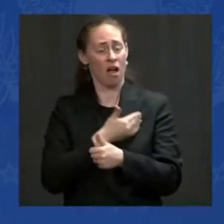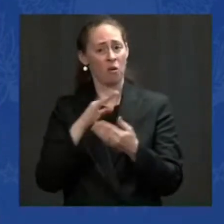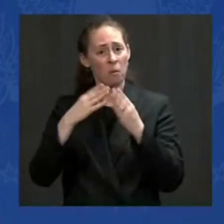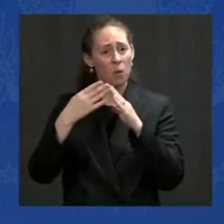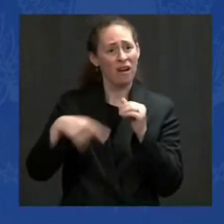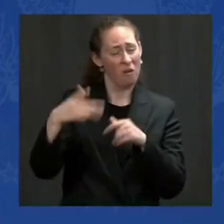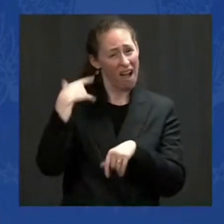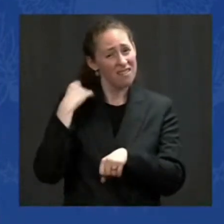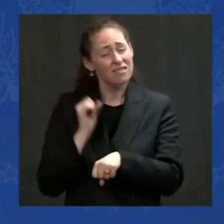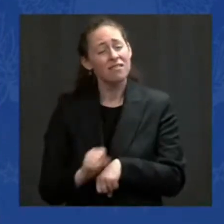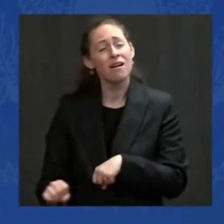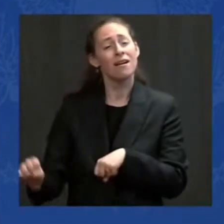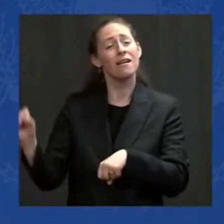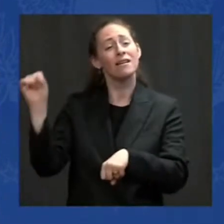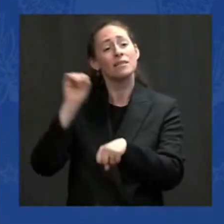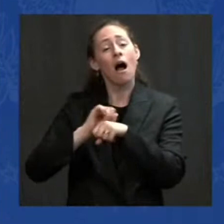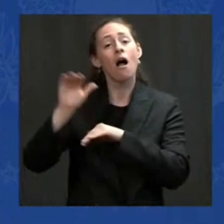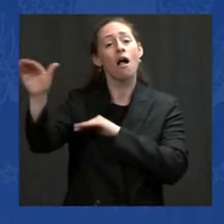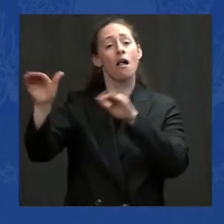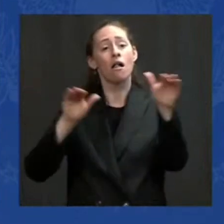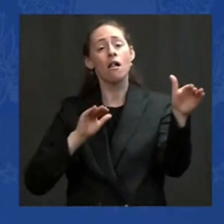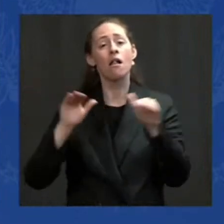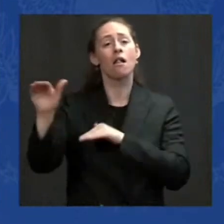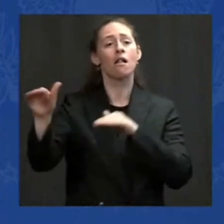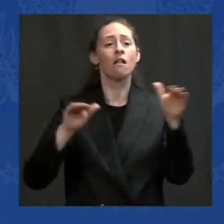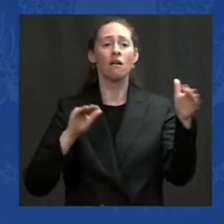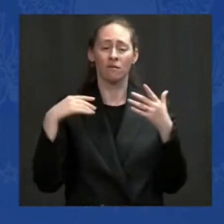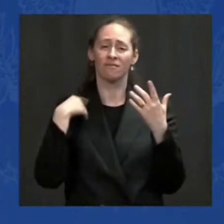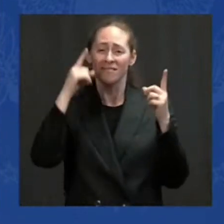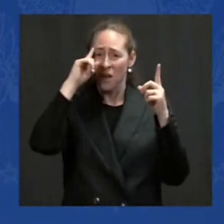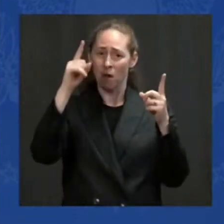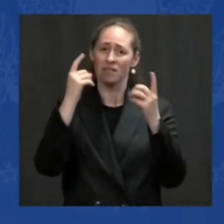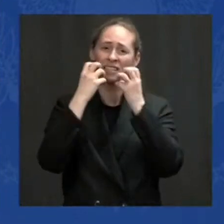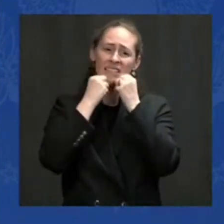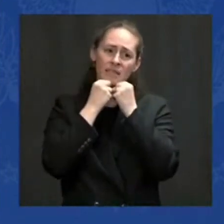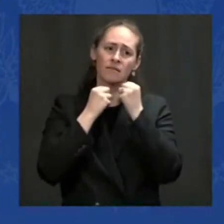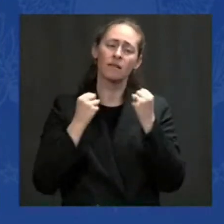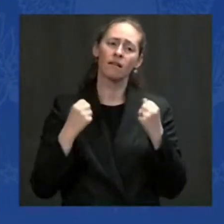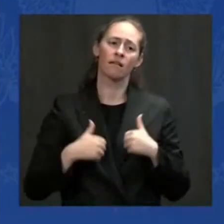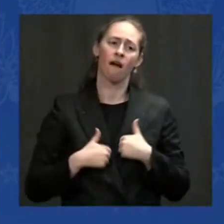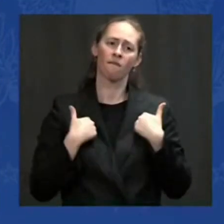to get people vaccinated, save lives, and help end this pandemic.